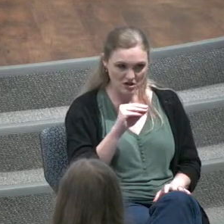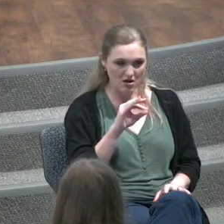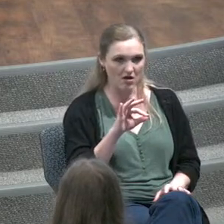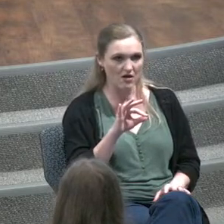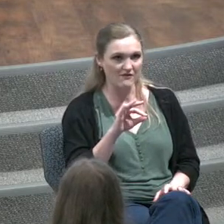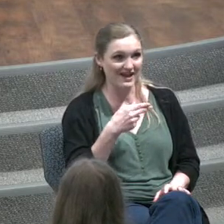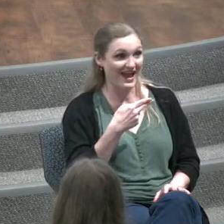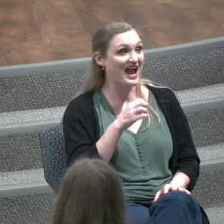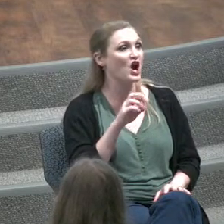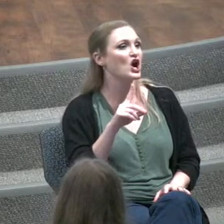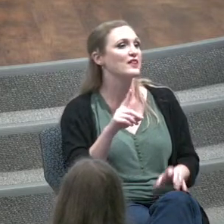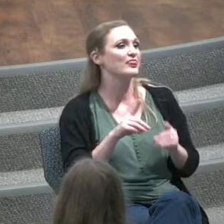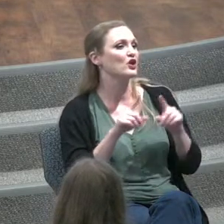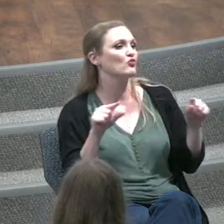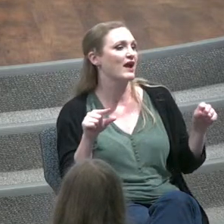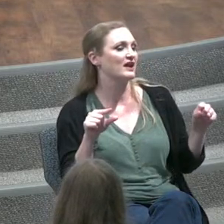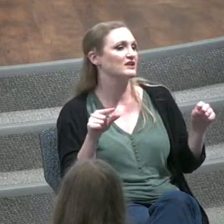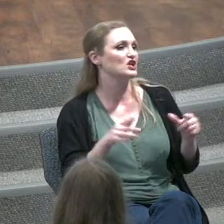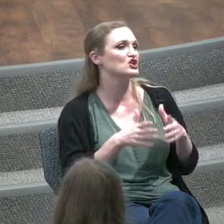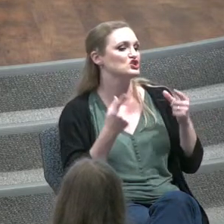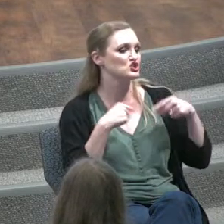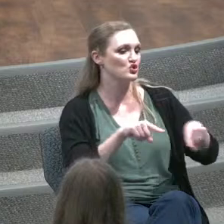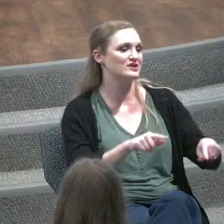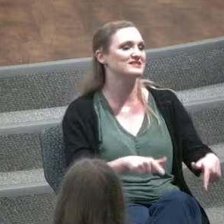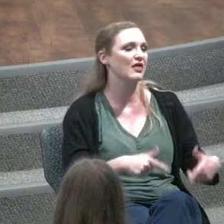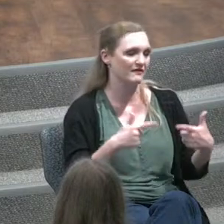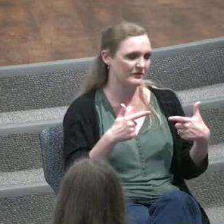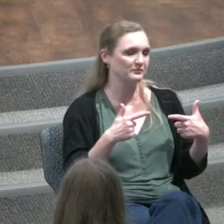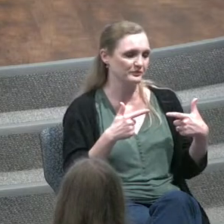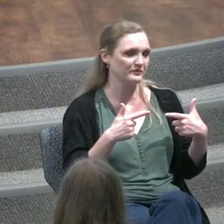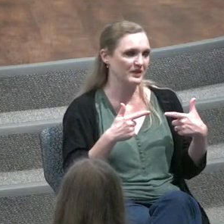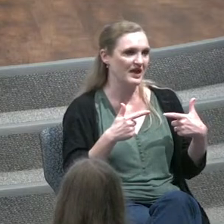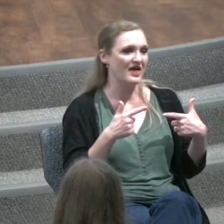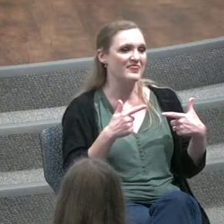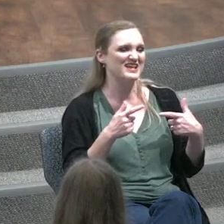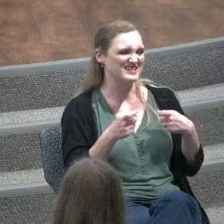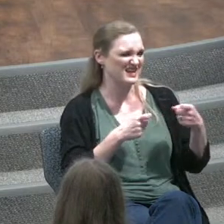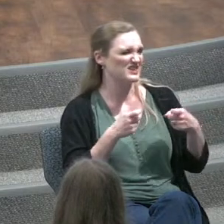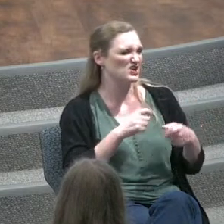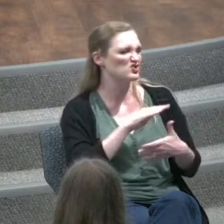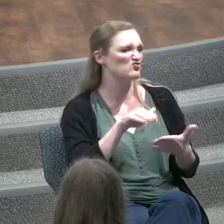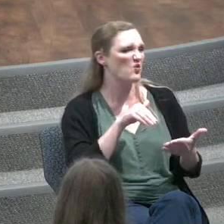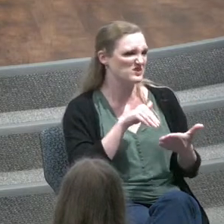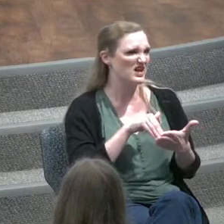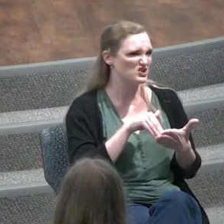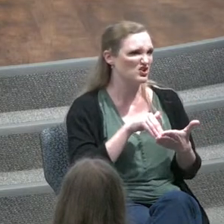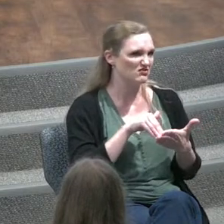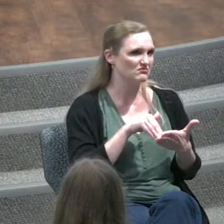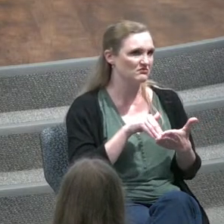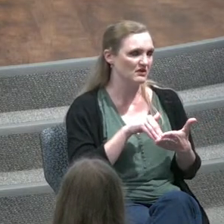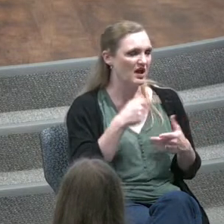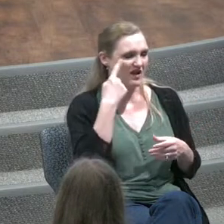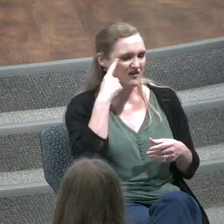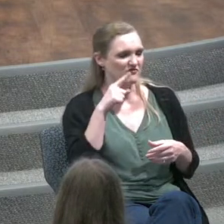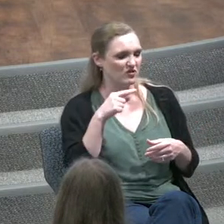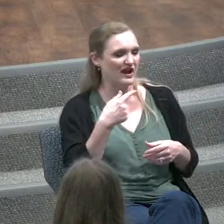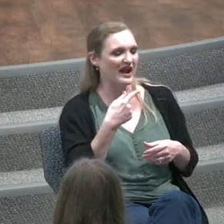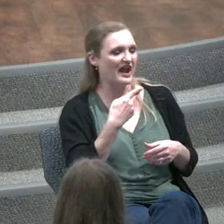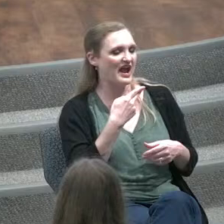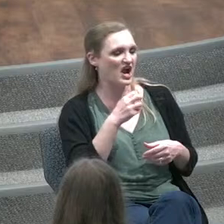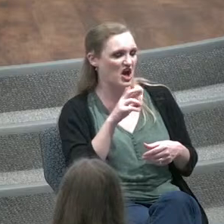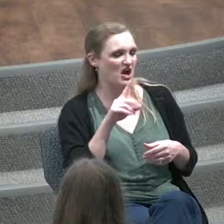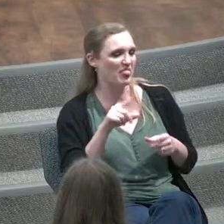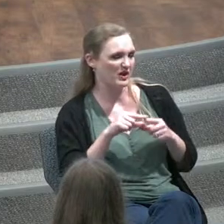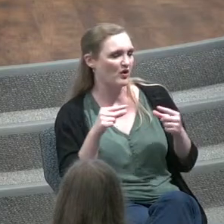location of Herod the Great during his lifetime. The administrative center, that's the word I was looking for, the administrative center for Herod the